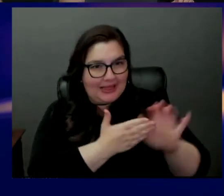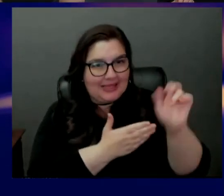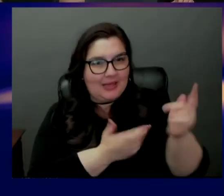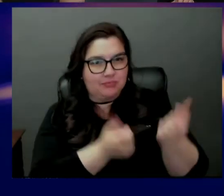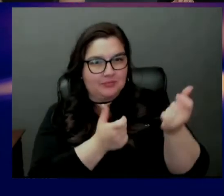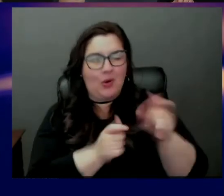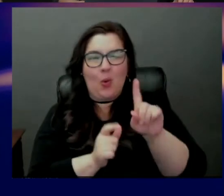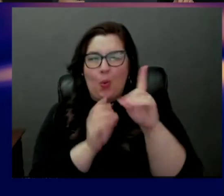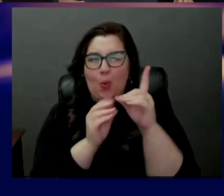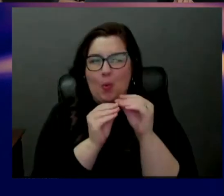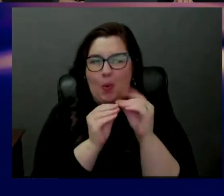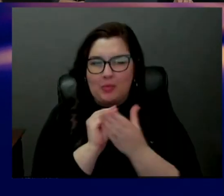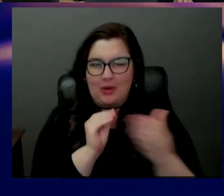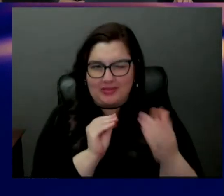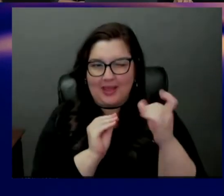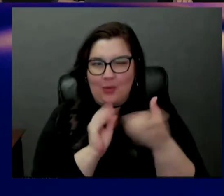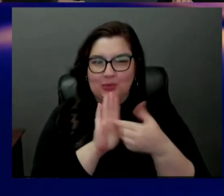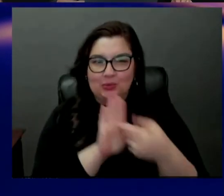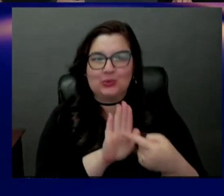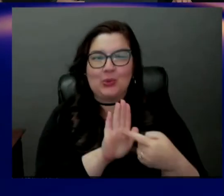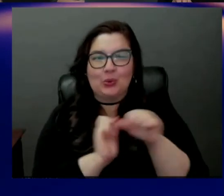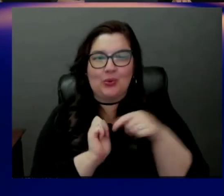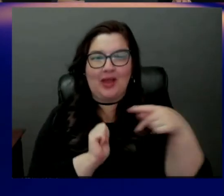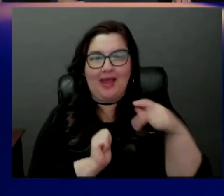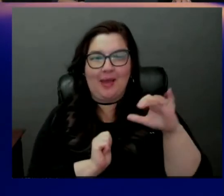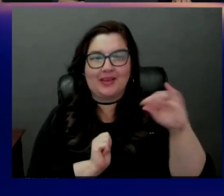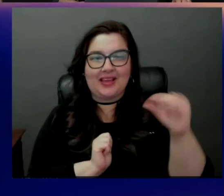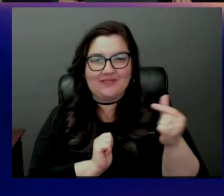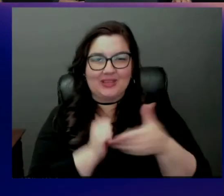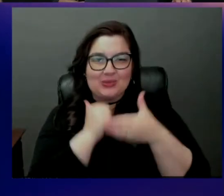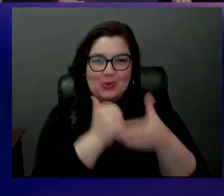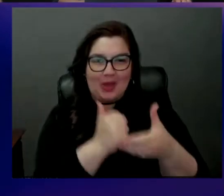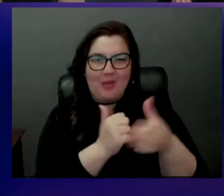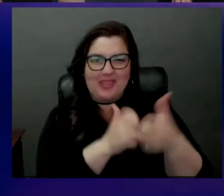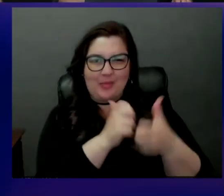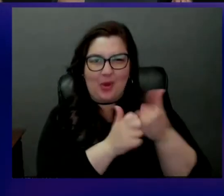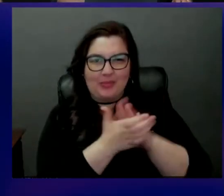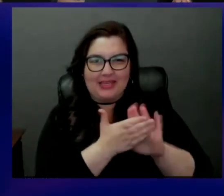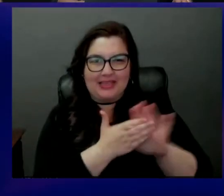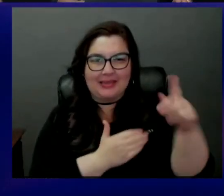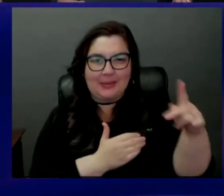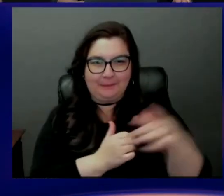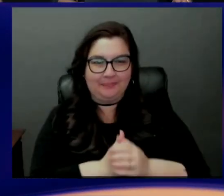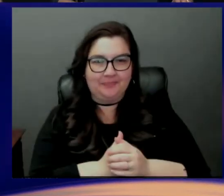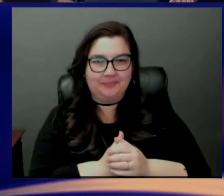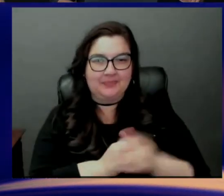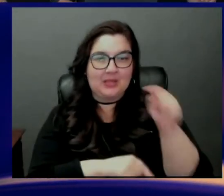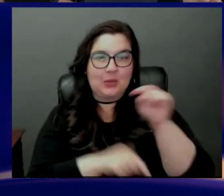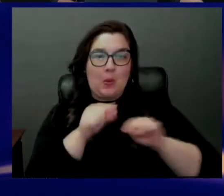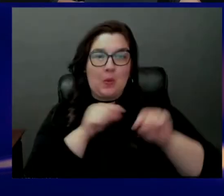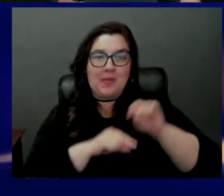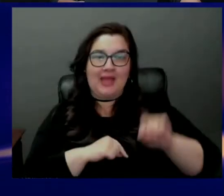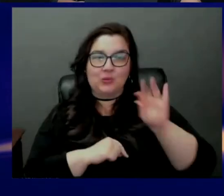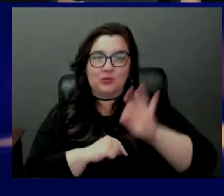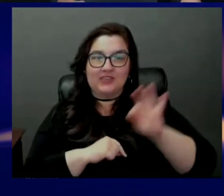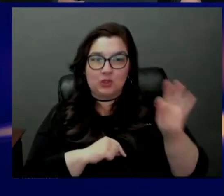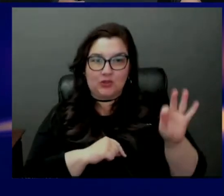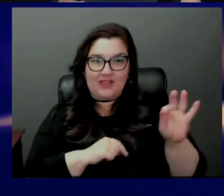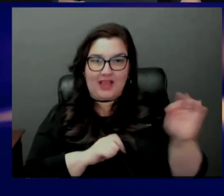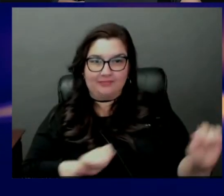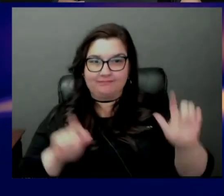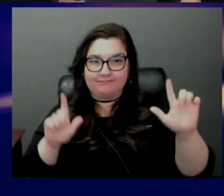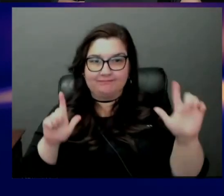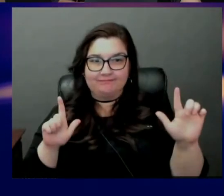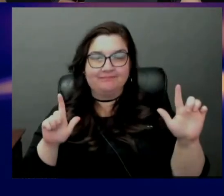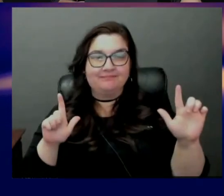of AppConfig to help with that problem too. So I'm going to go back here to my feature flag, and I'm going